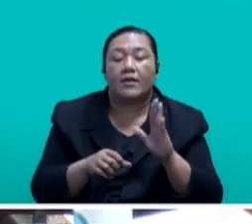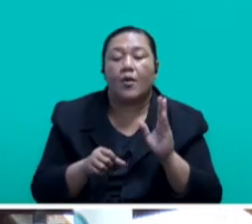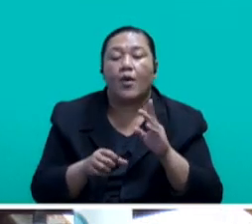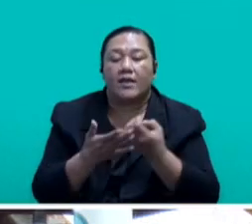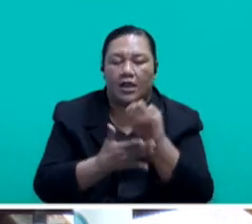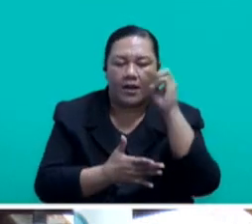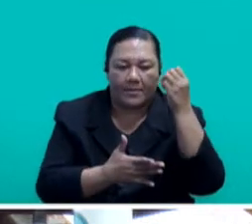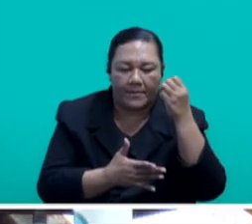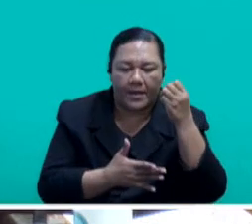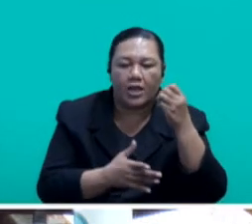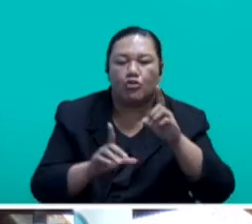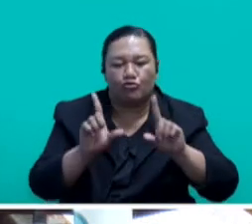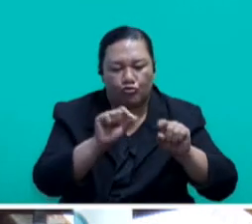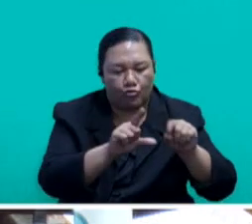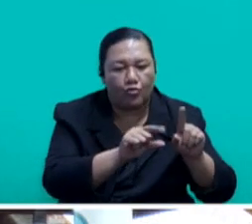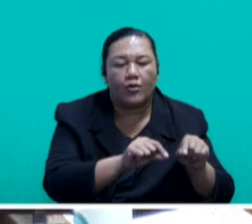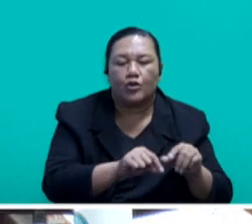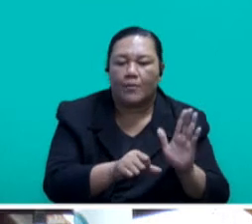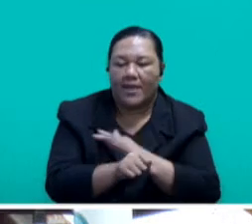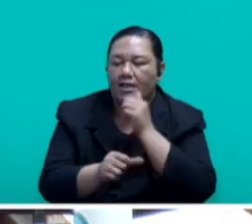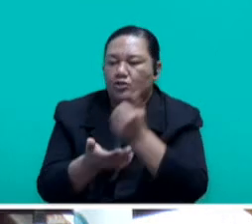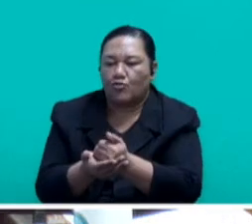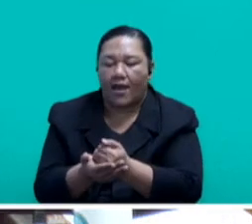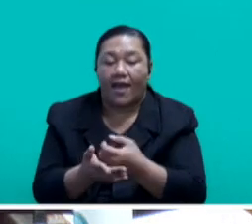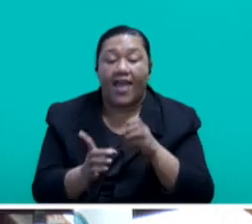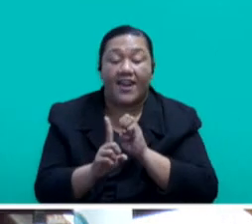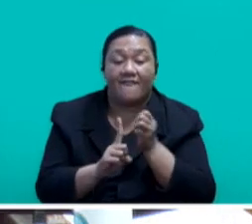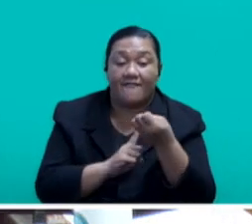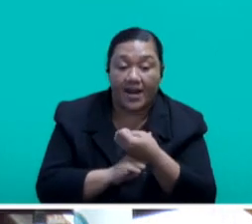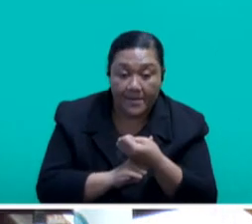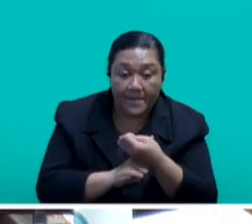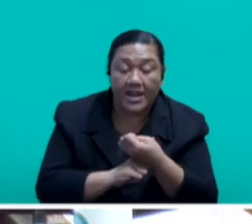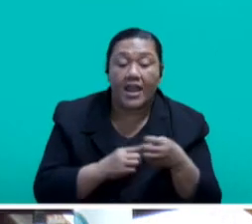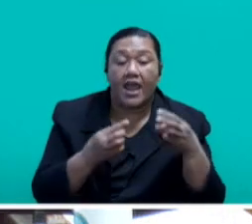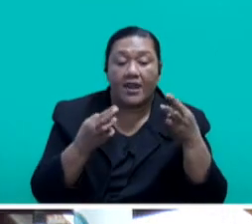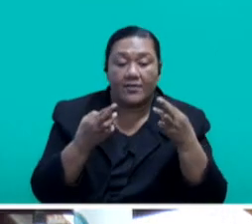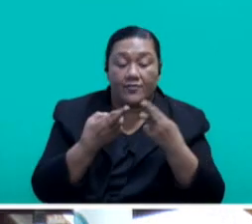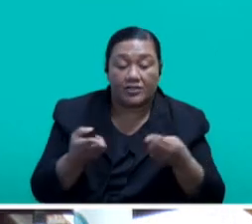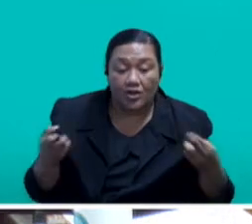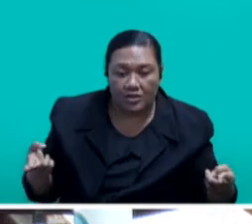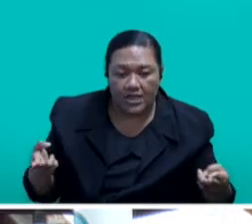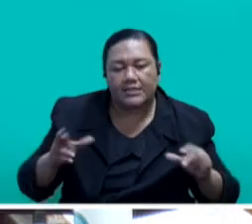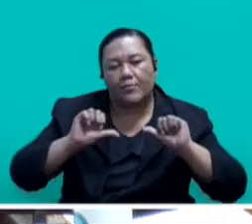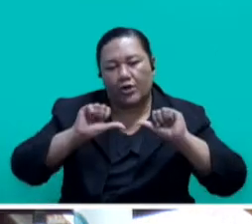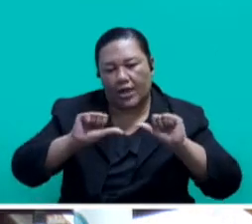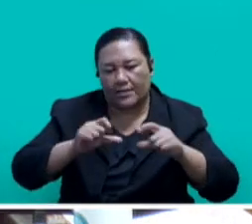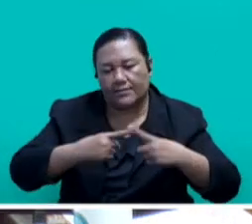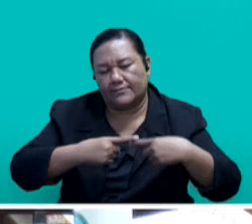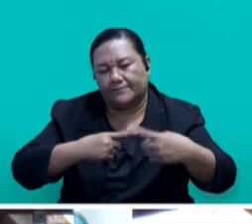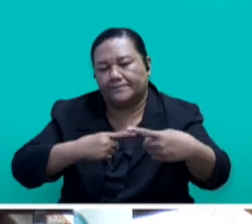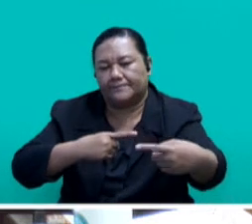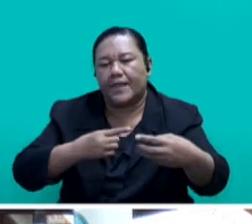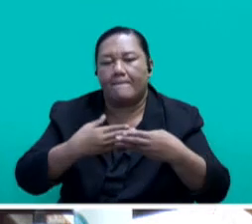economic activities while ensuring that our environment and resources is sustainably protected and managed.